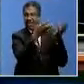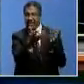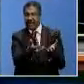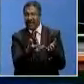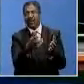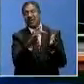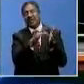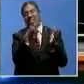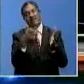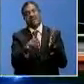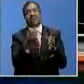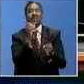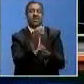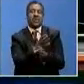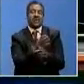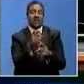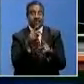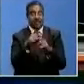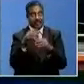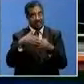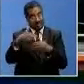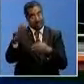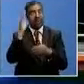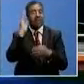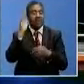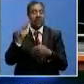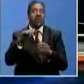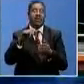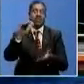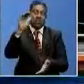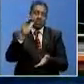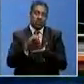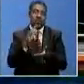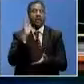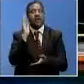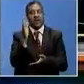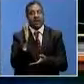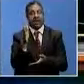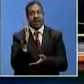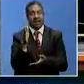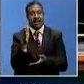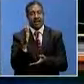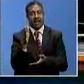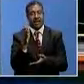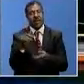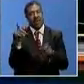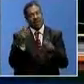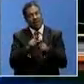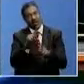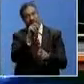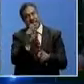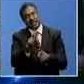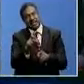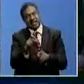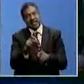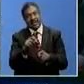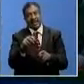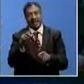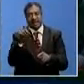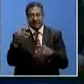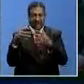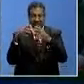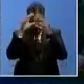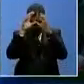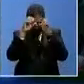cost will start going down. As regards the first presidential trip to the United States of America, as asked by